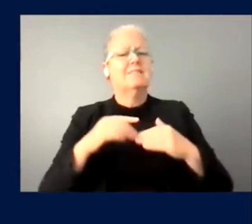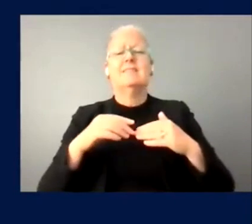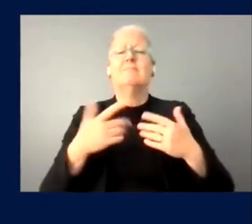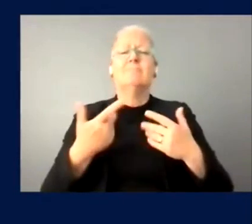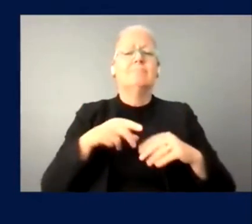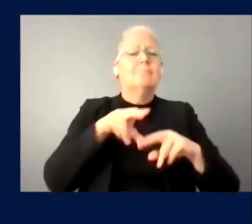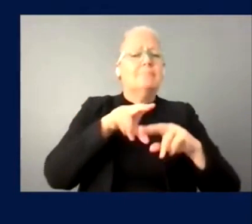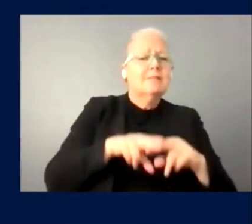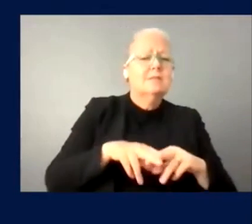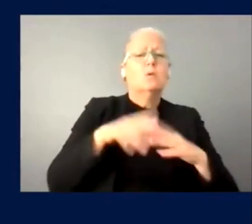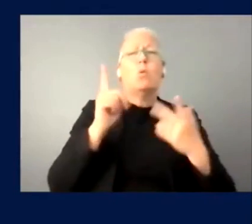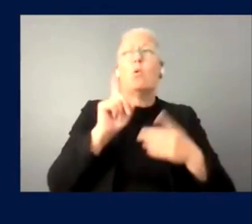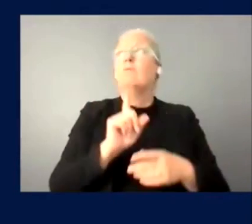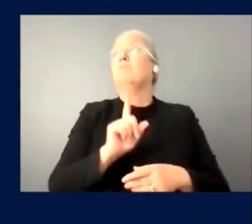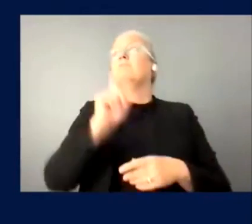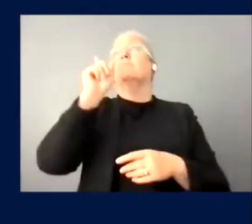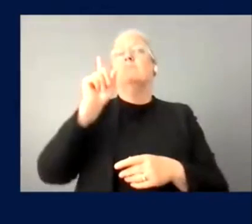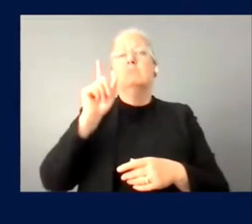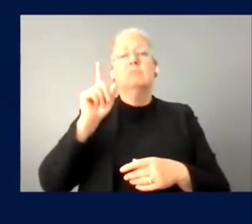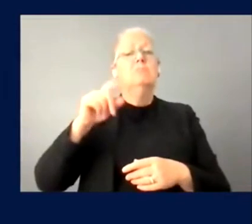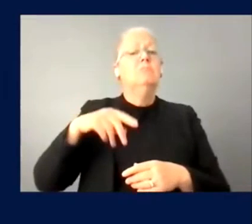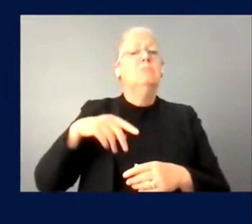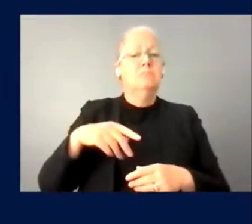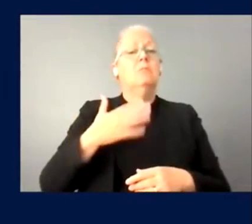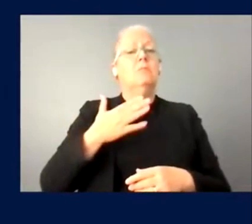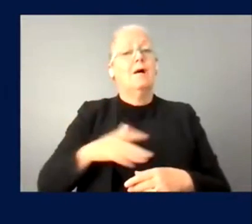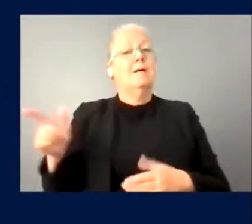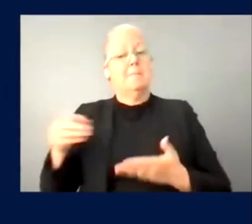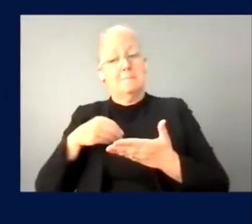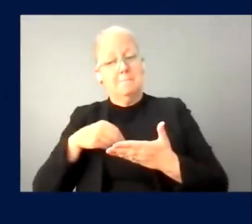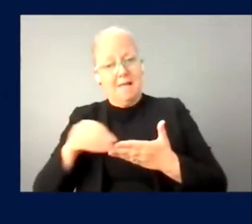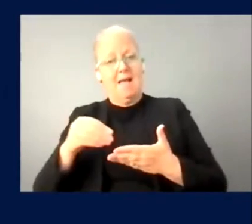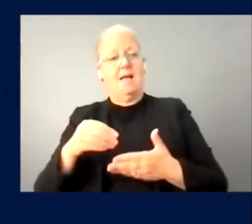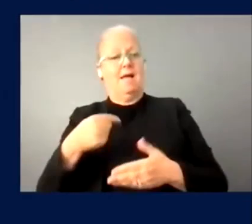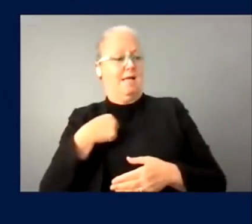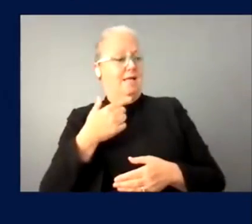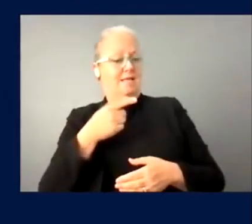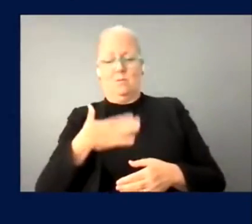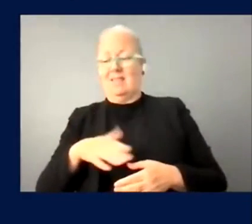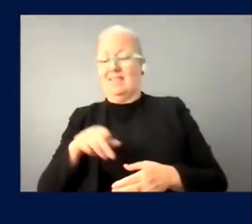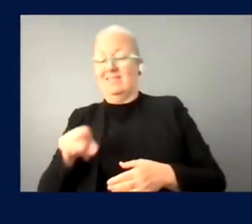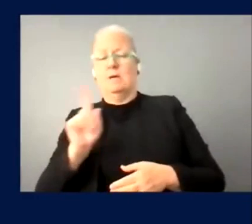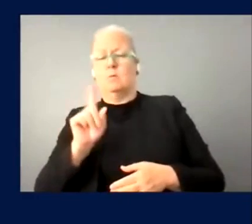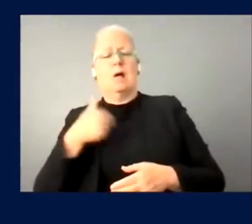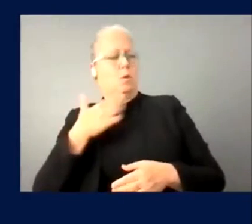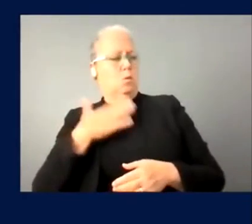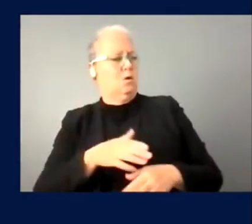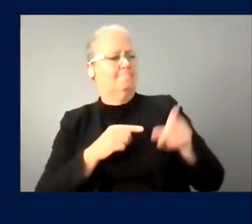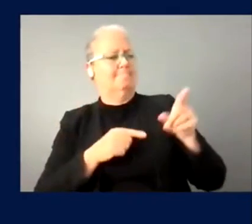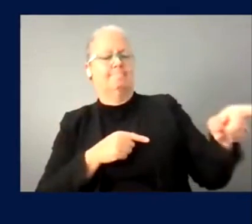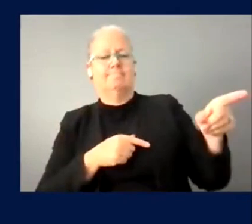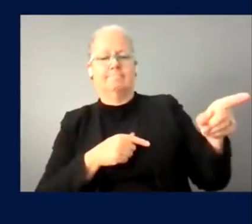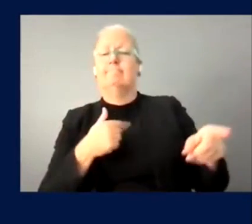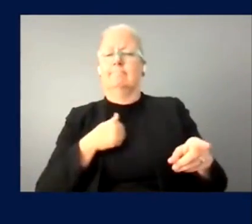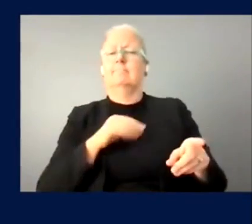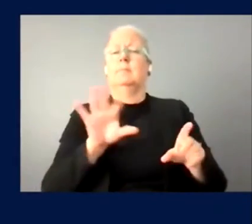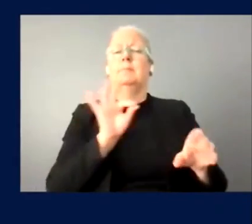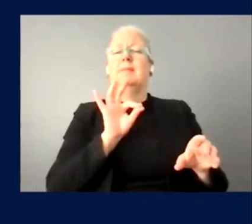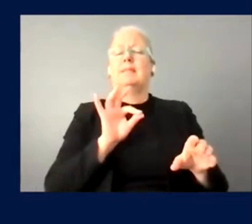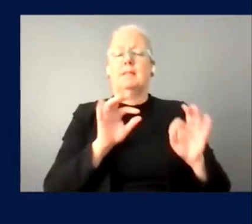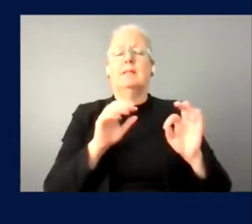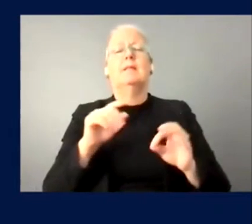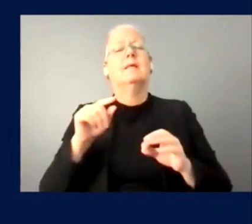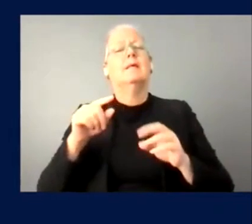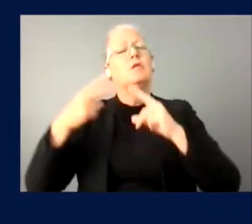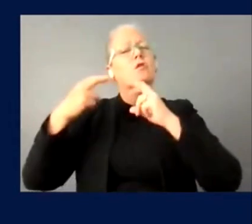enables people to buy tickets that are suitable to them. So somebody in the survey gave the example that they needed